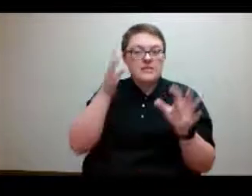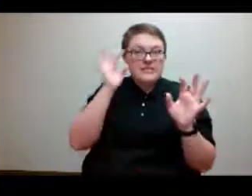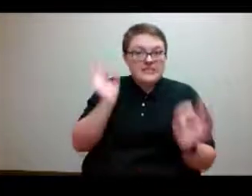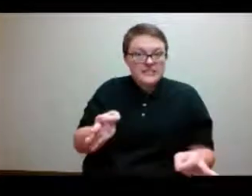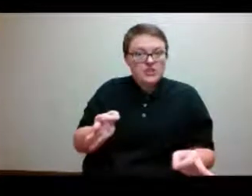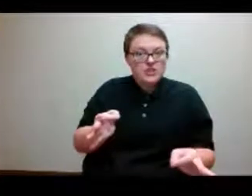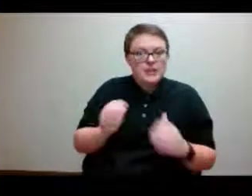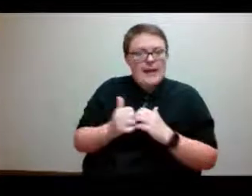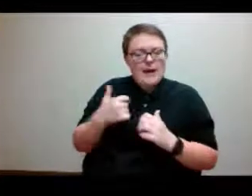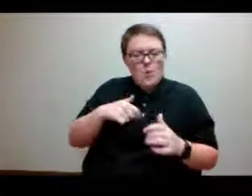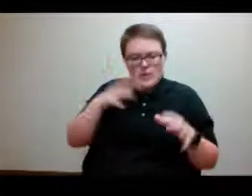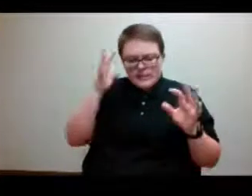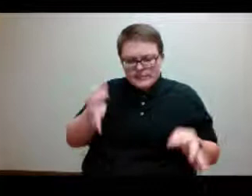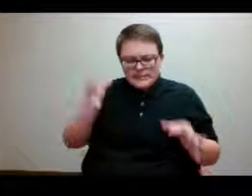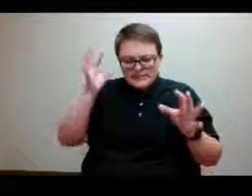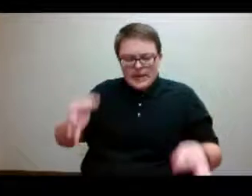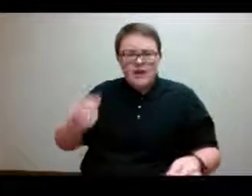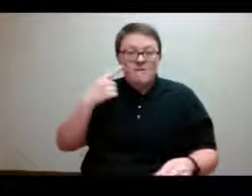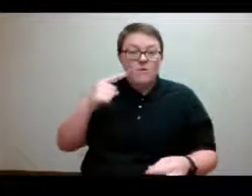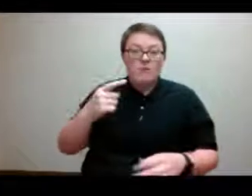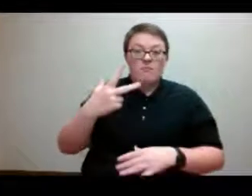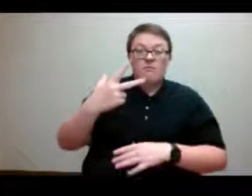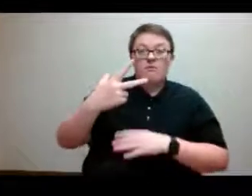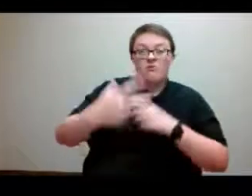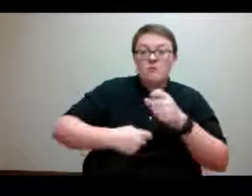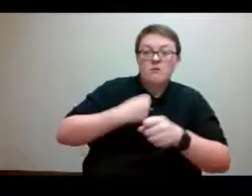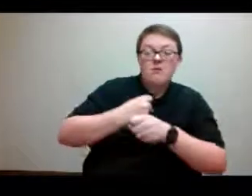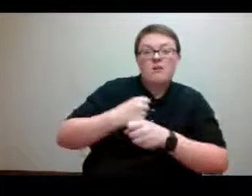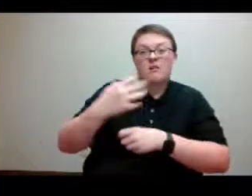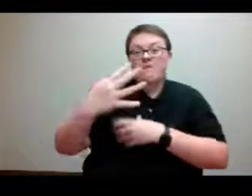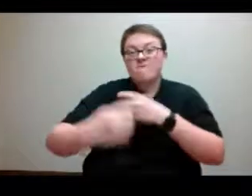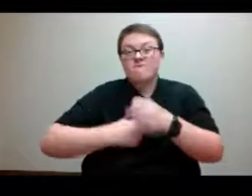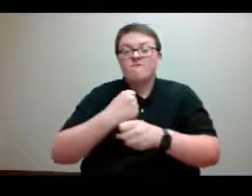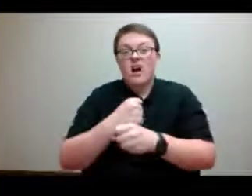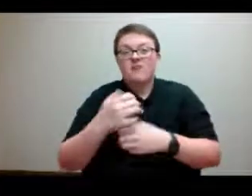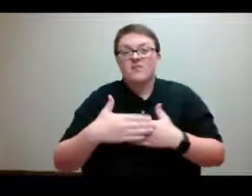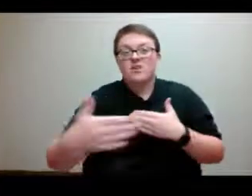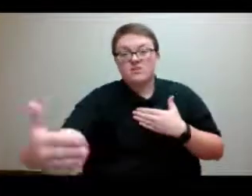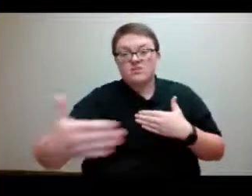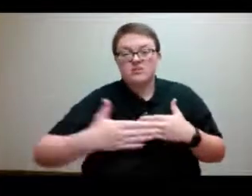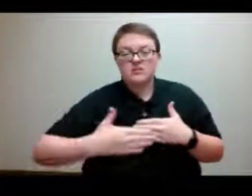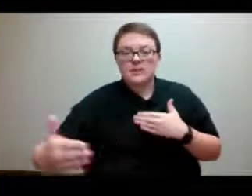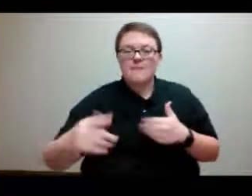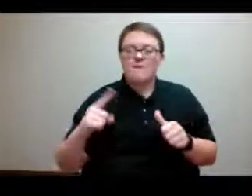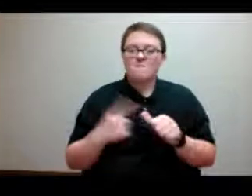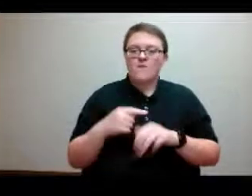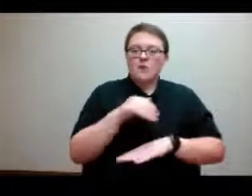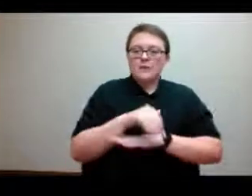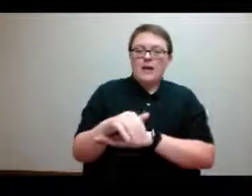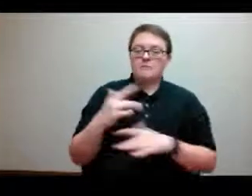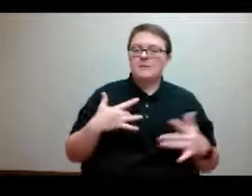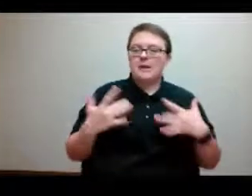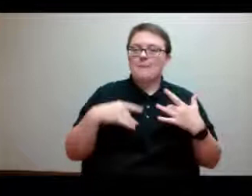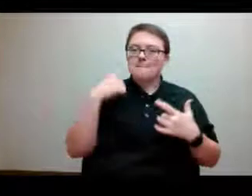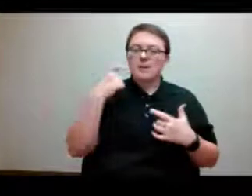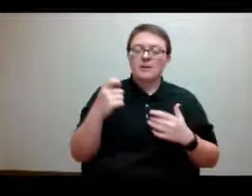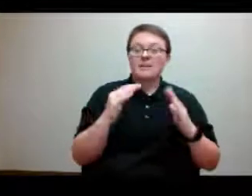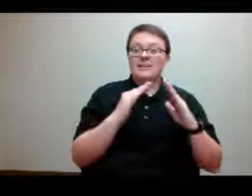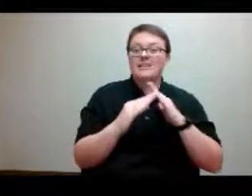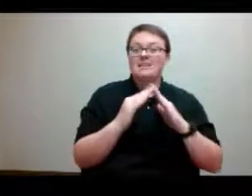was wildly successful. The first night involved a town hall discussion with a number of very